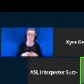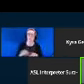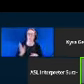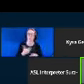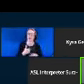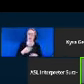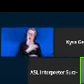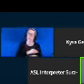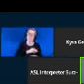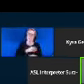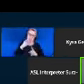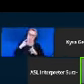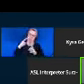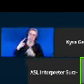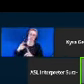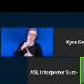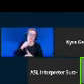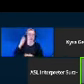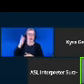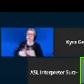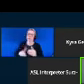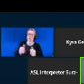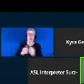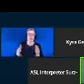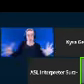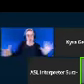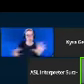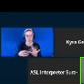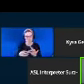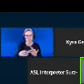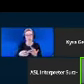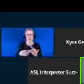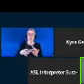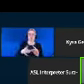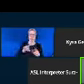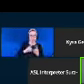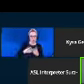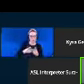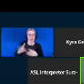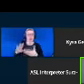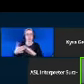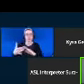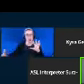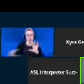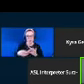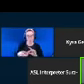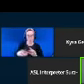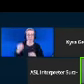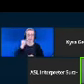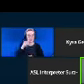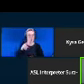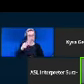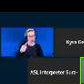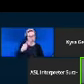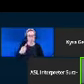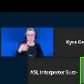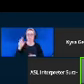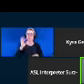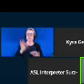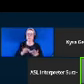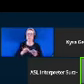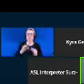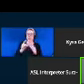without that partnership and that bridge between the department and the community. If you happen to be a faith leader working with local communities